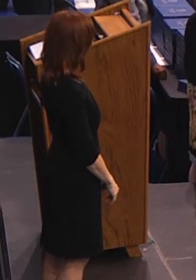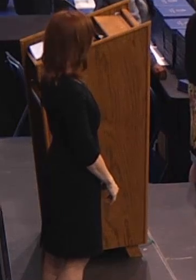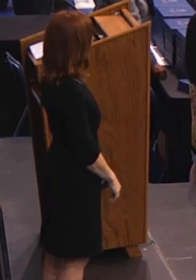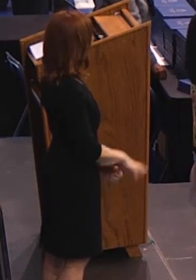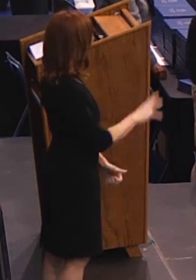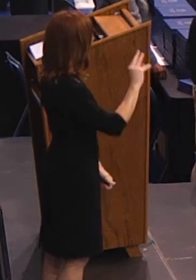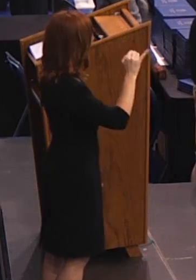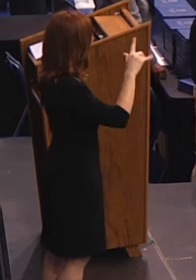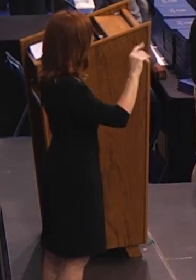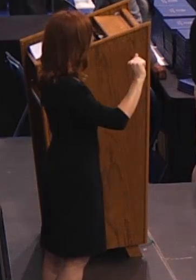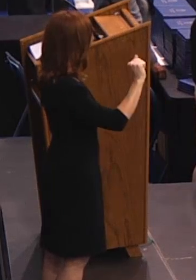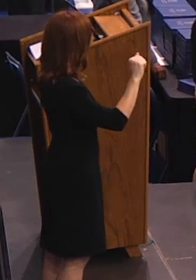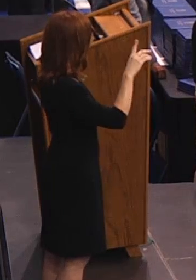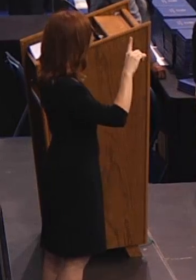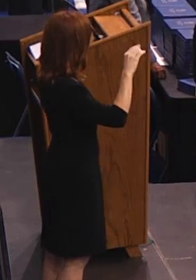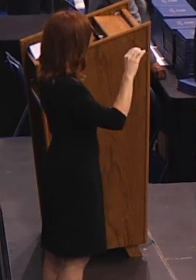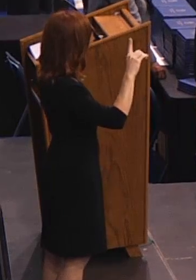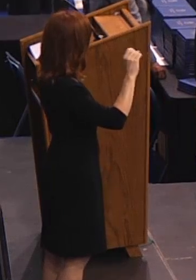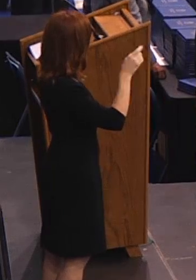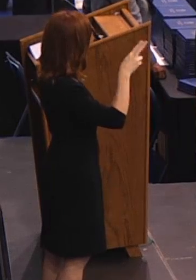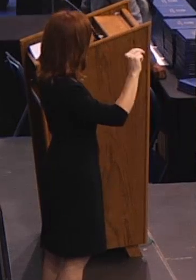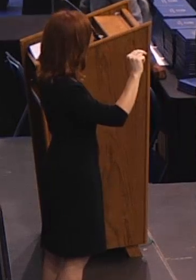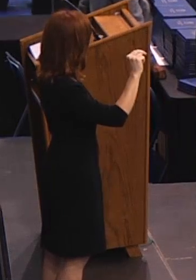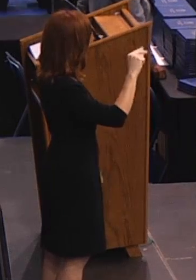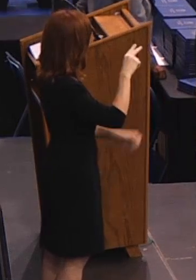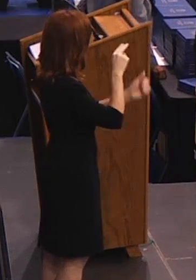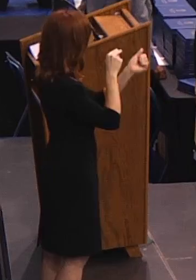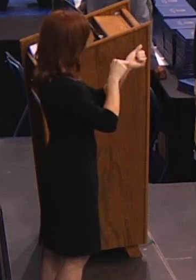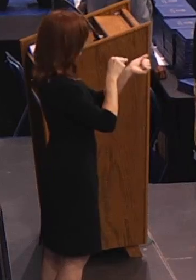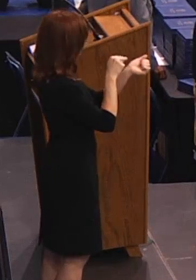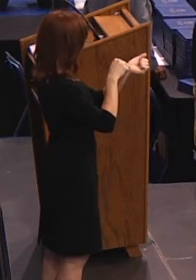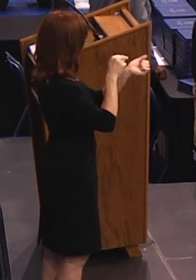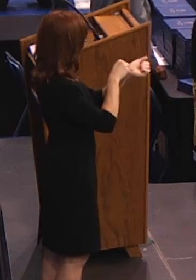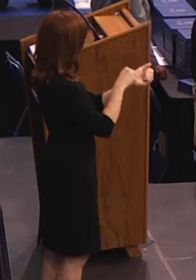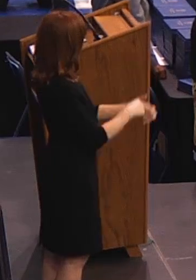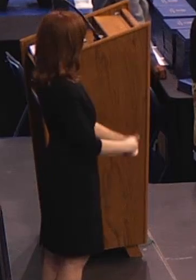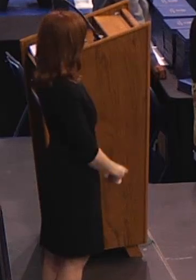Melissa Jane Dodson, nursing.